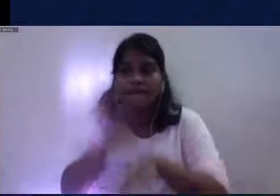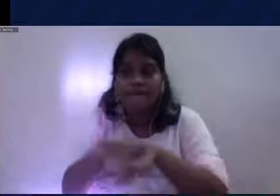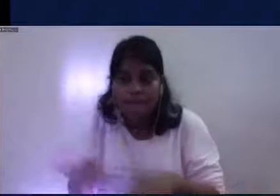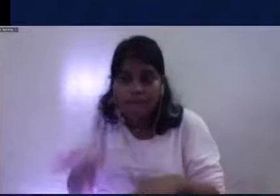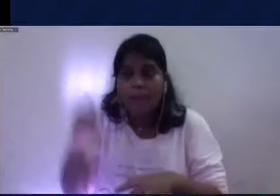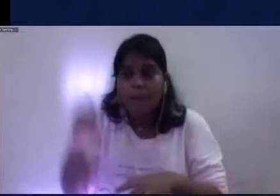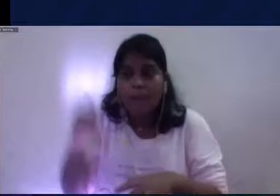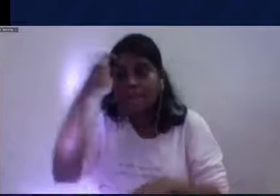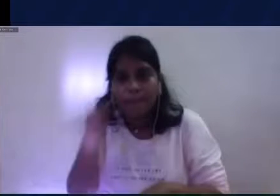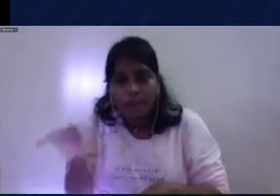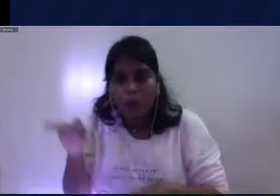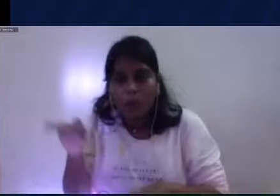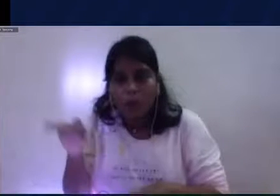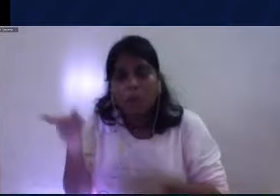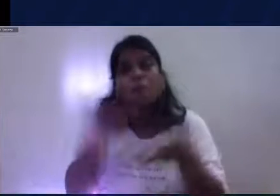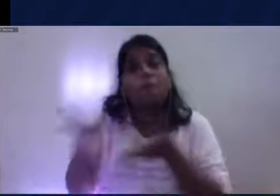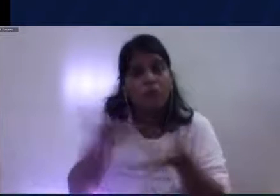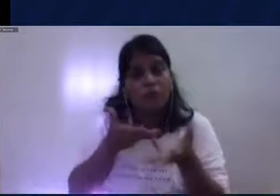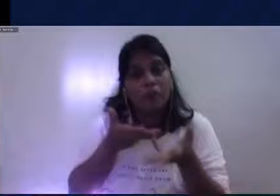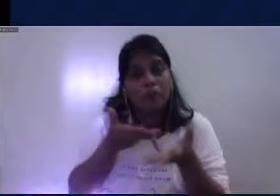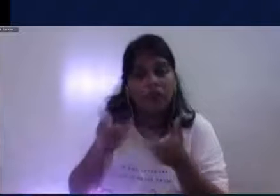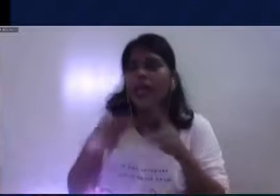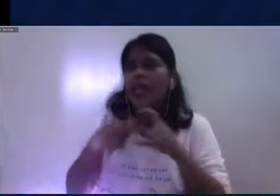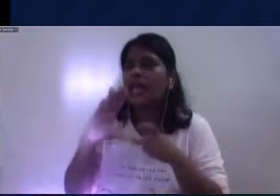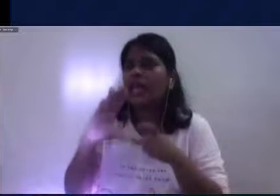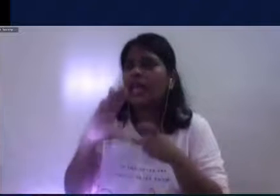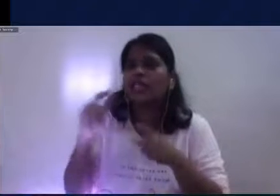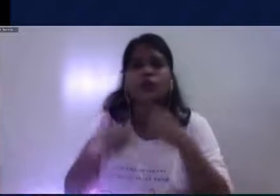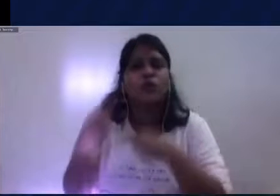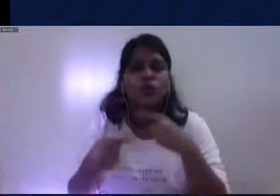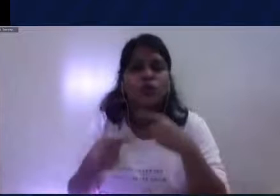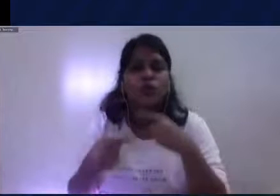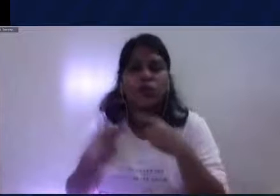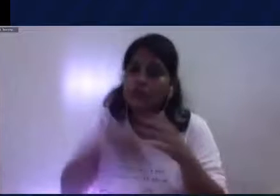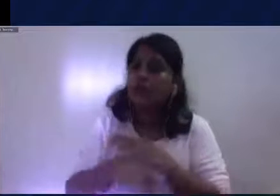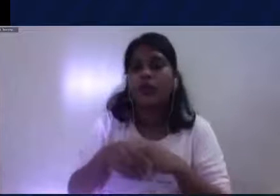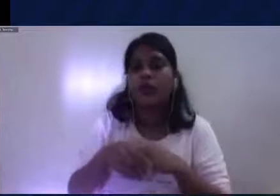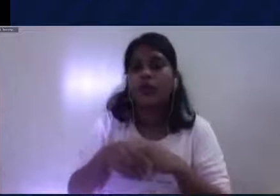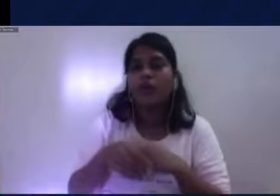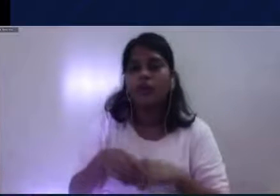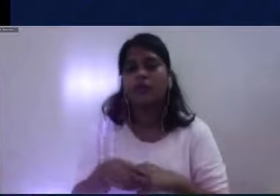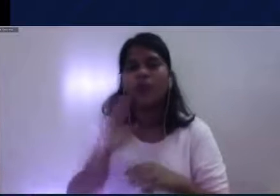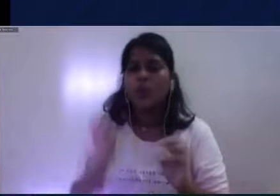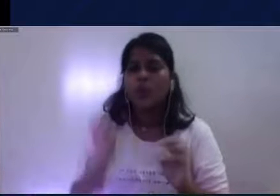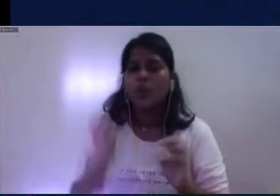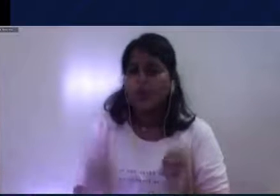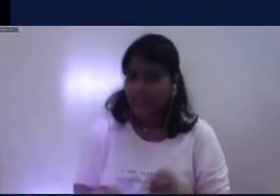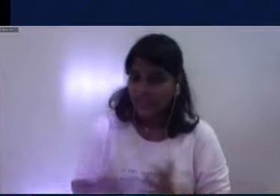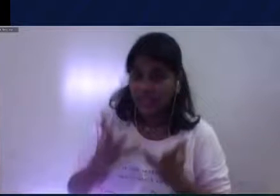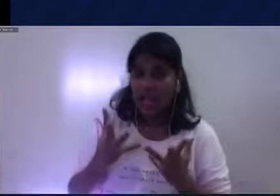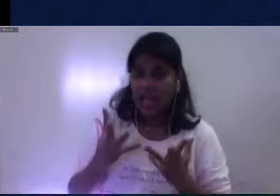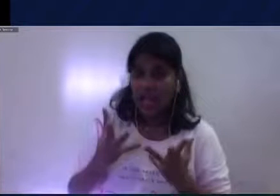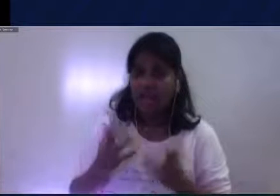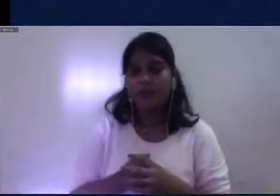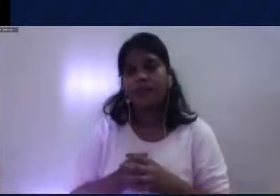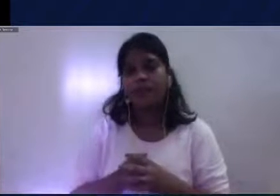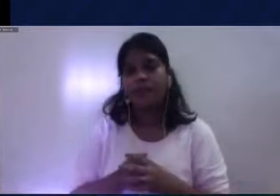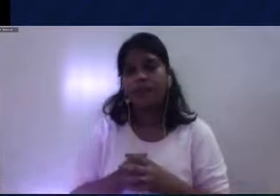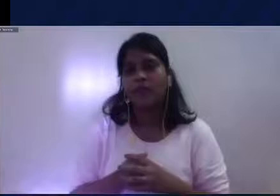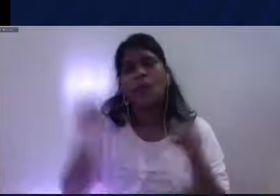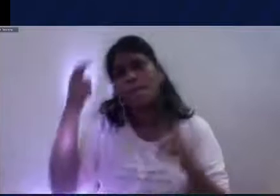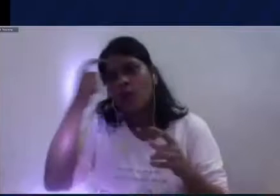what the user is interacting with, what is the ecosystem of the user in totality. Because when we start with a